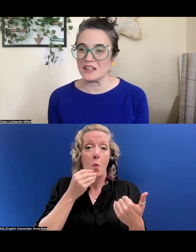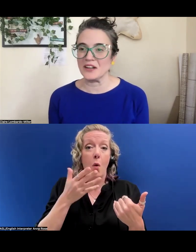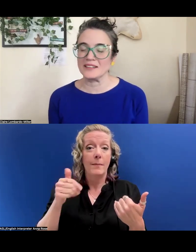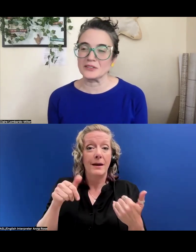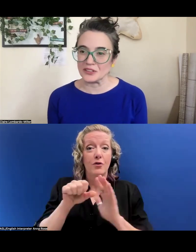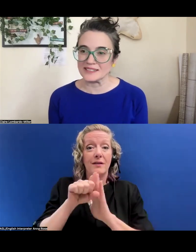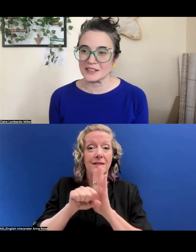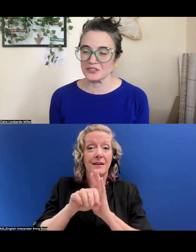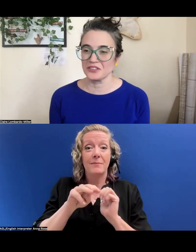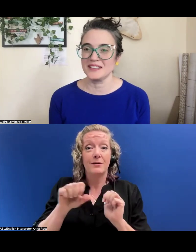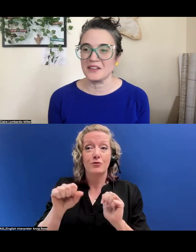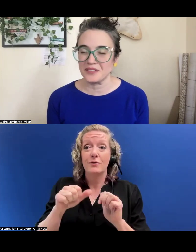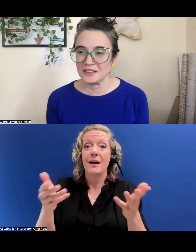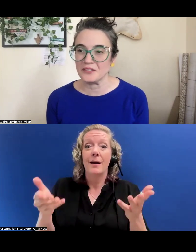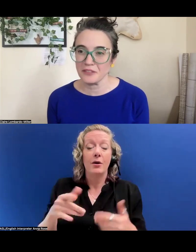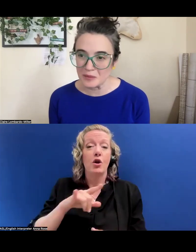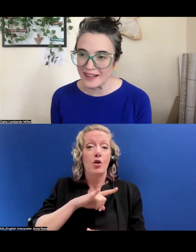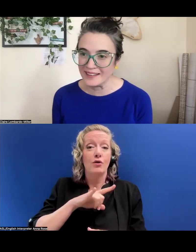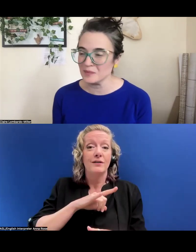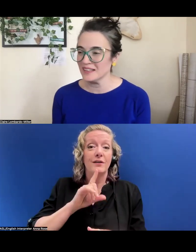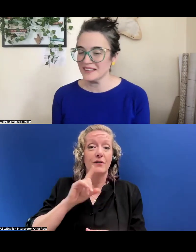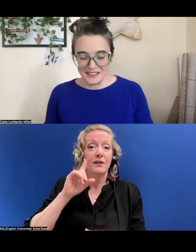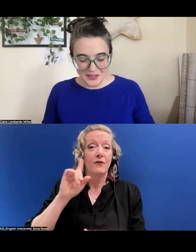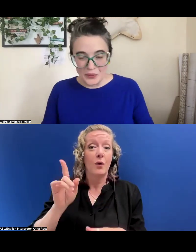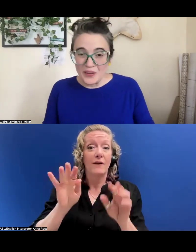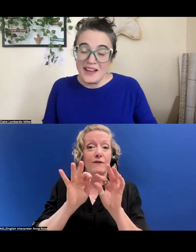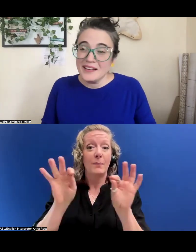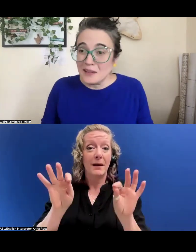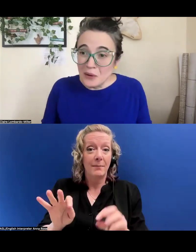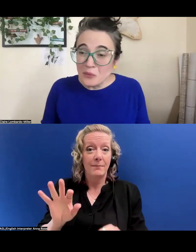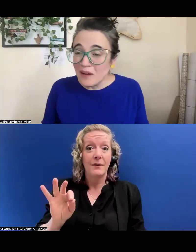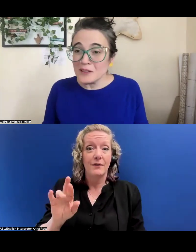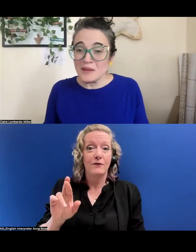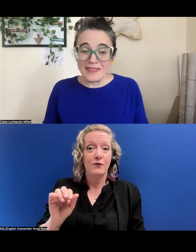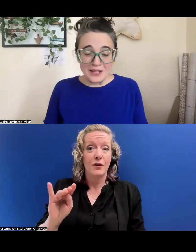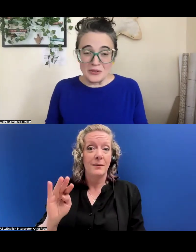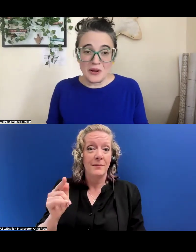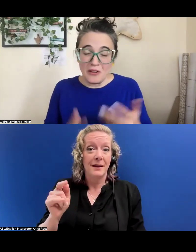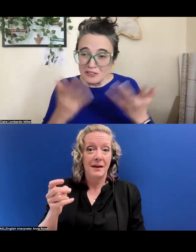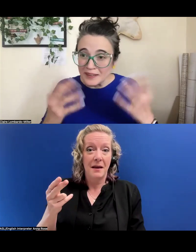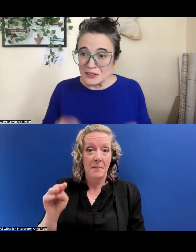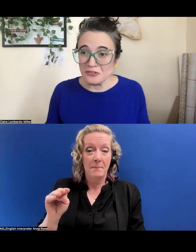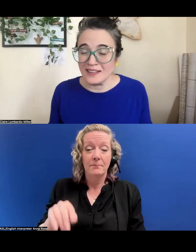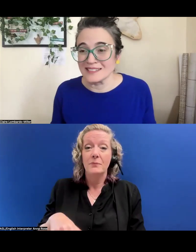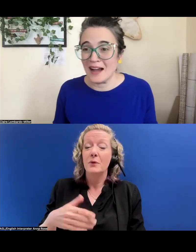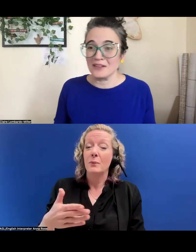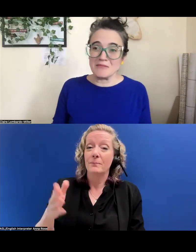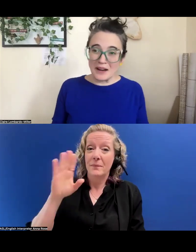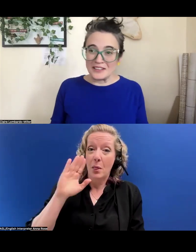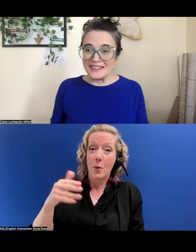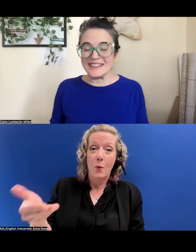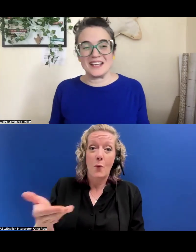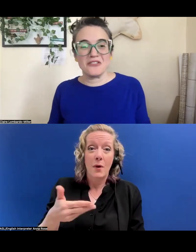am here at the Learning Center for the Deaf in Framingham. So hello and welcome, and thank you to all of my new friends out